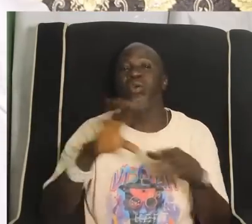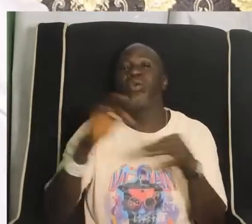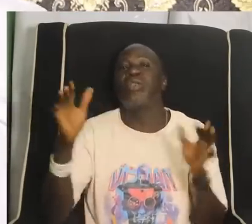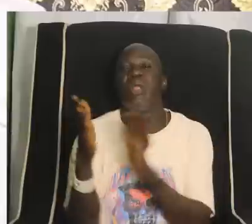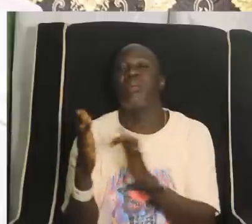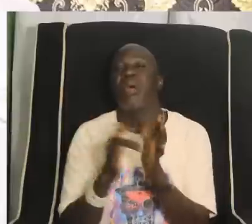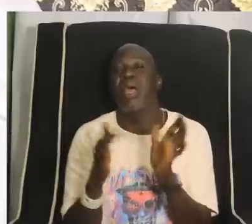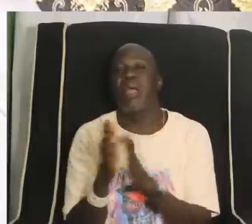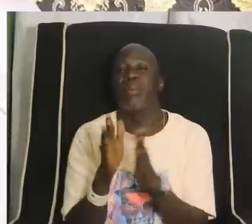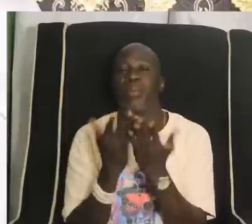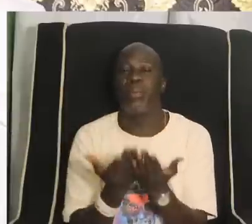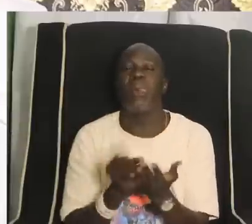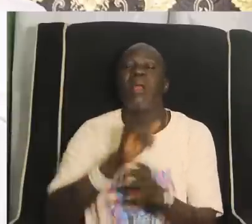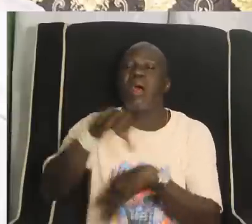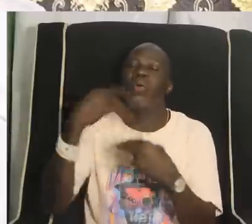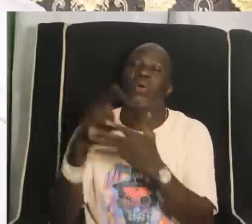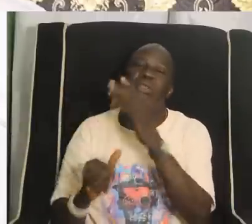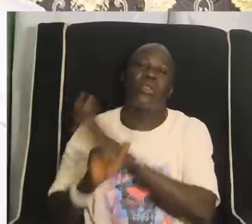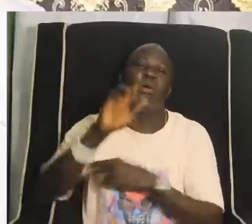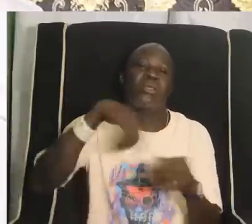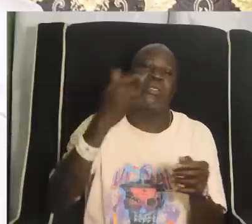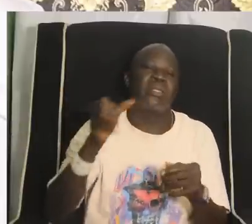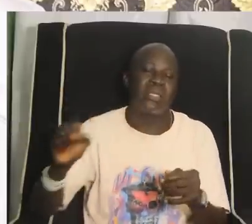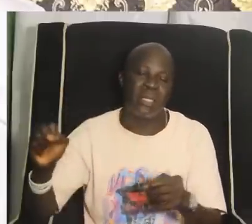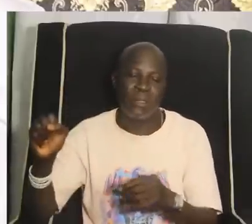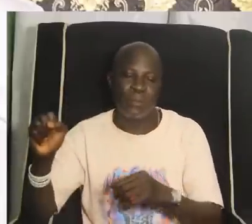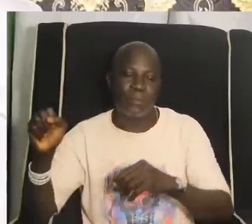17. Leviticus 17:11. What does it say?